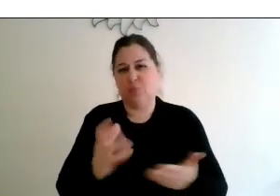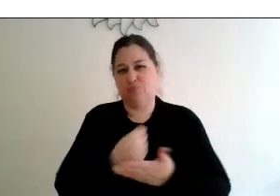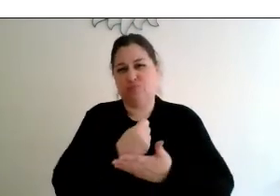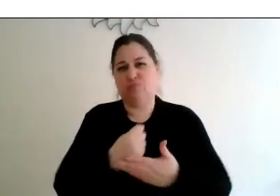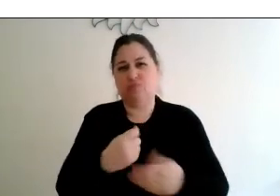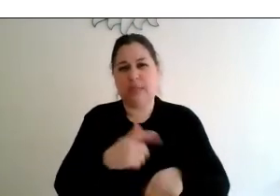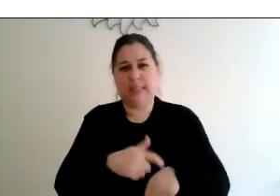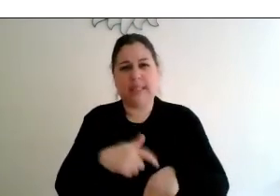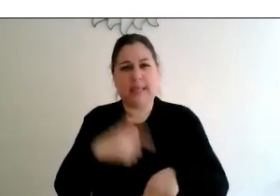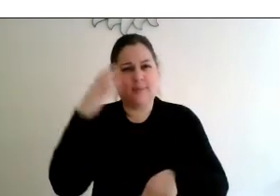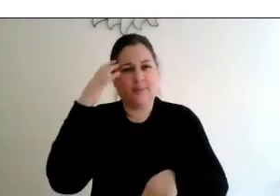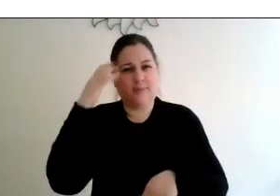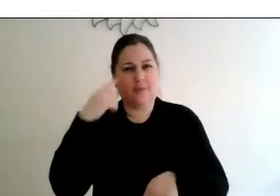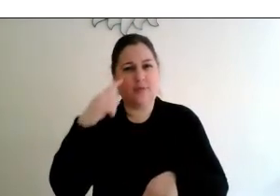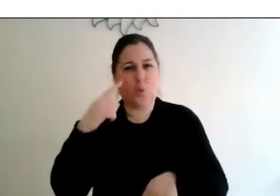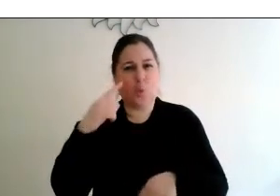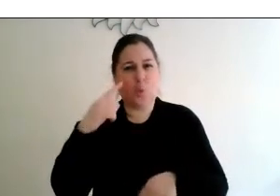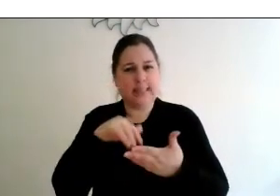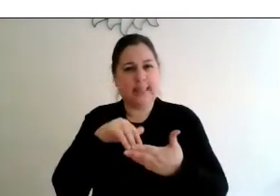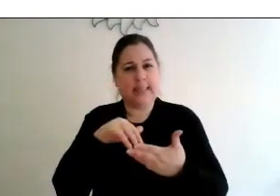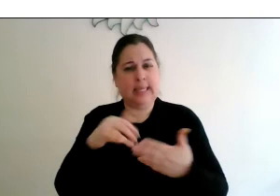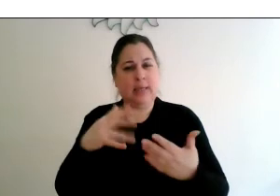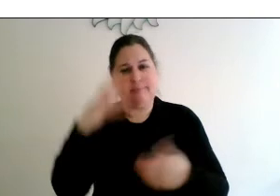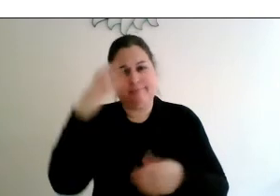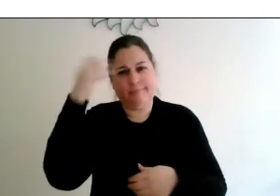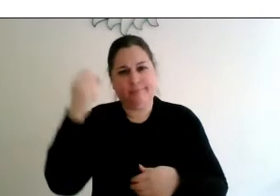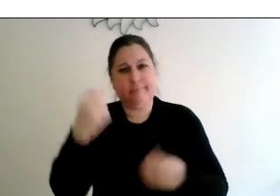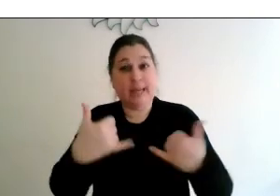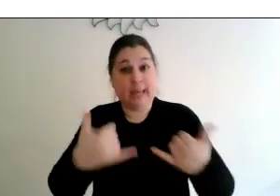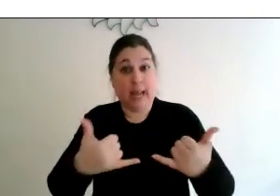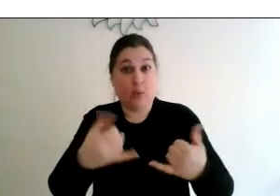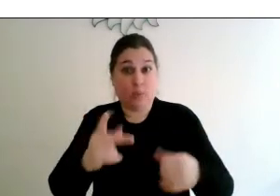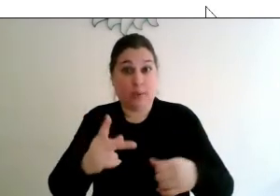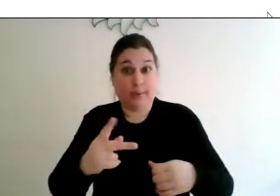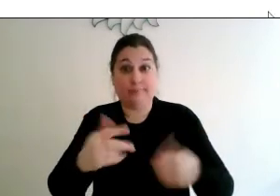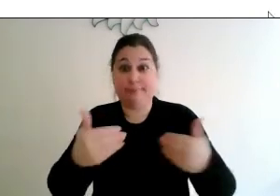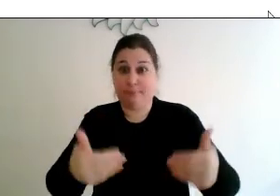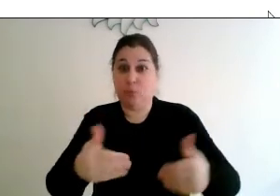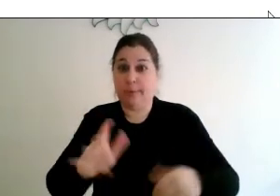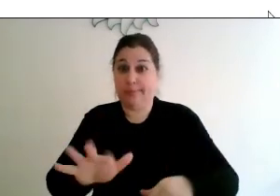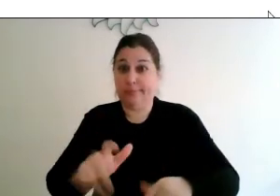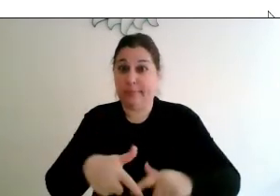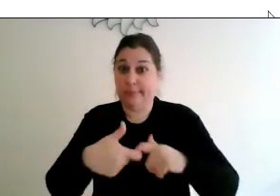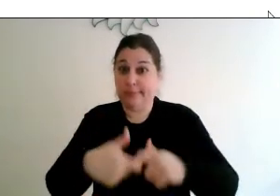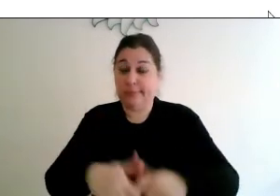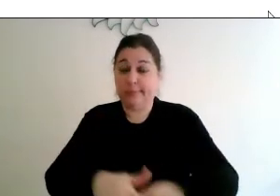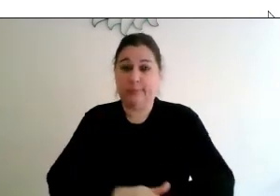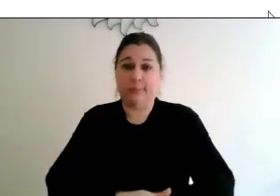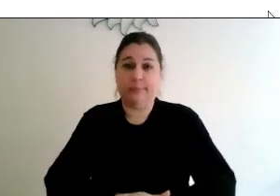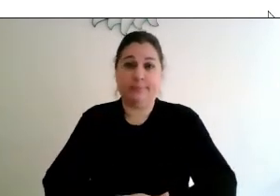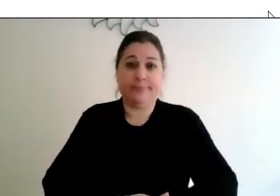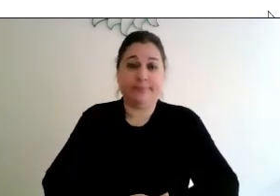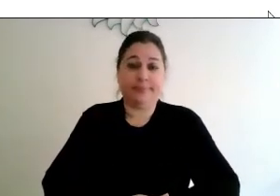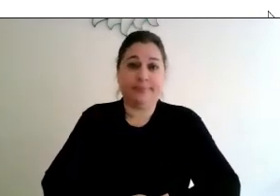at problems. I'll explain the red part after. Okay, go ahead, press pause now.